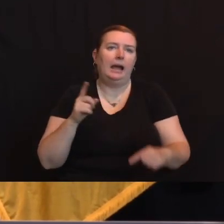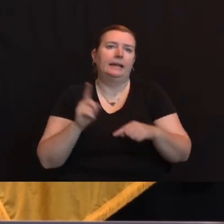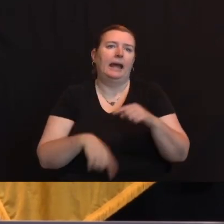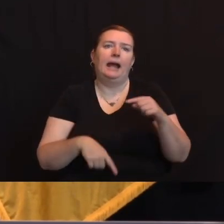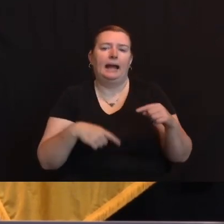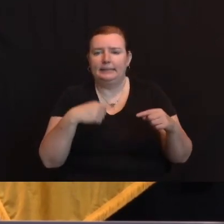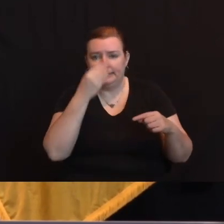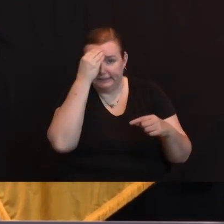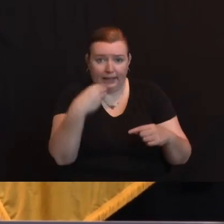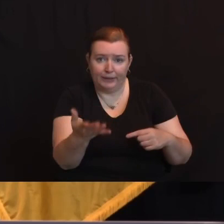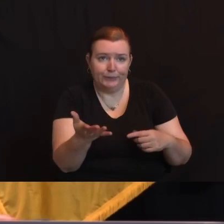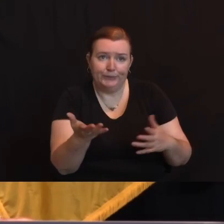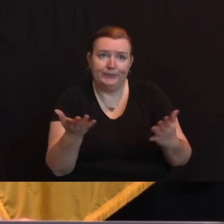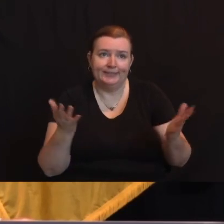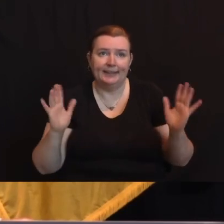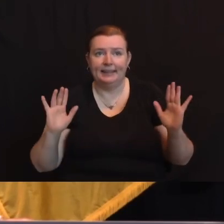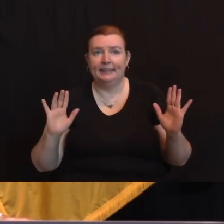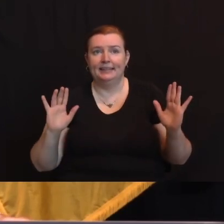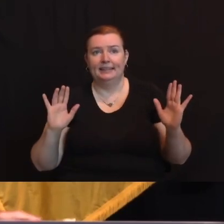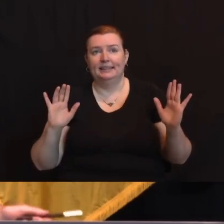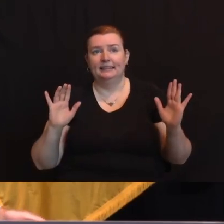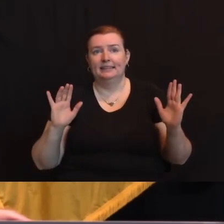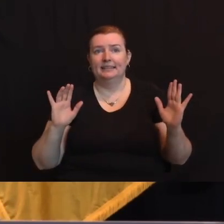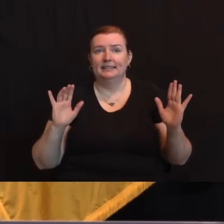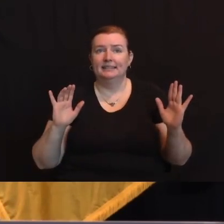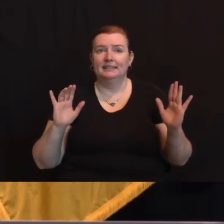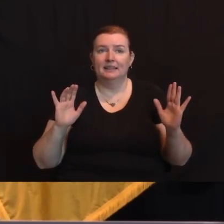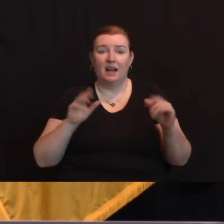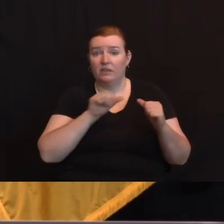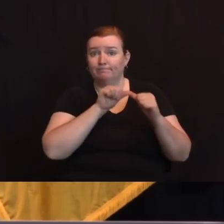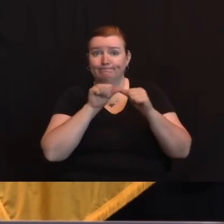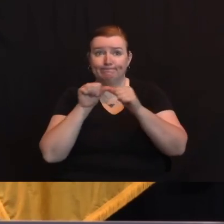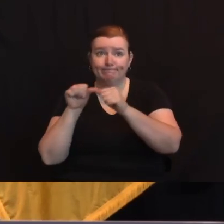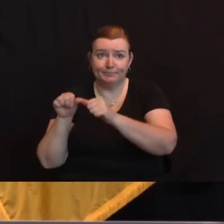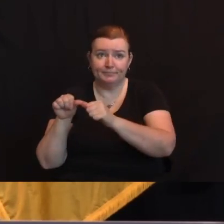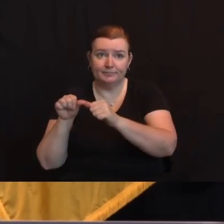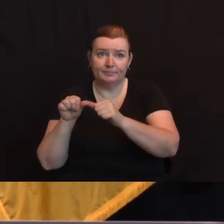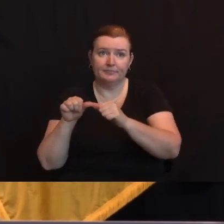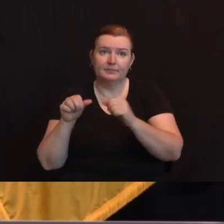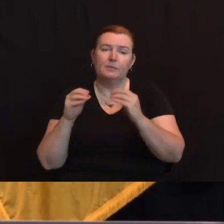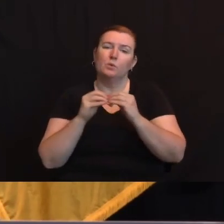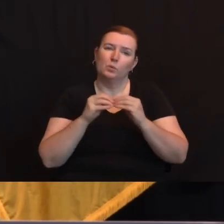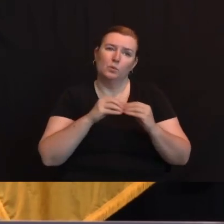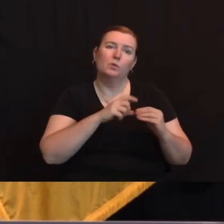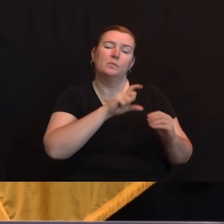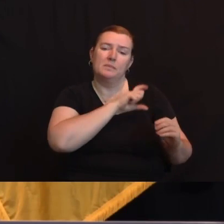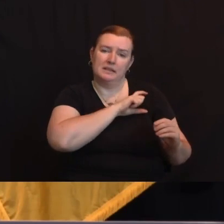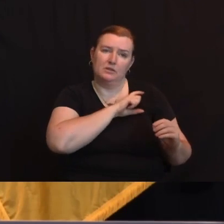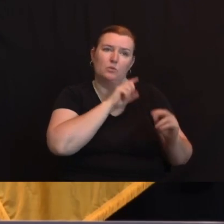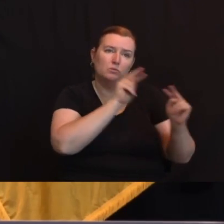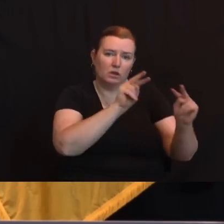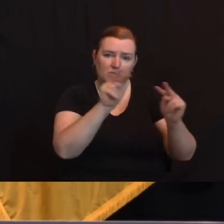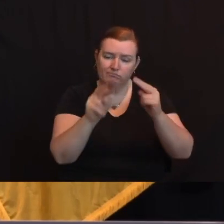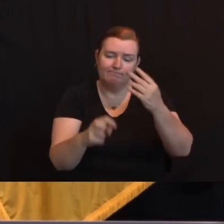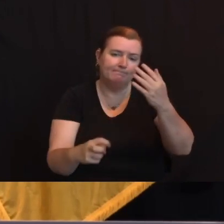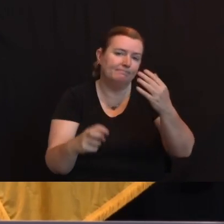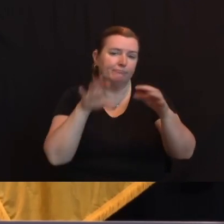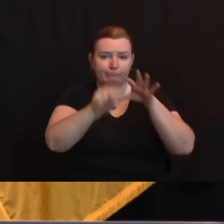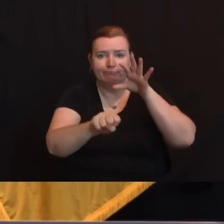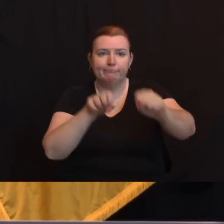would have to come back to you. And I think, frankly, it becomes at that point more enforcement than policy. I mentioned the outdoor gathering number